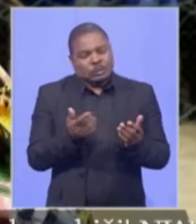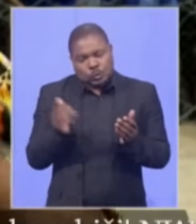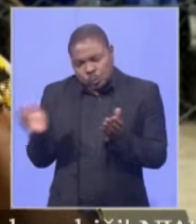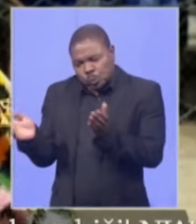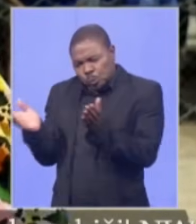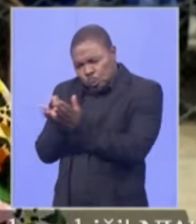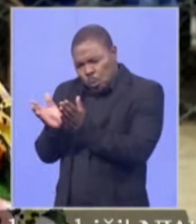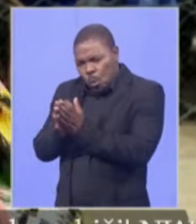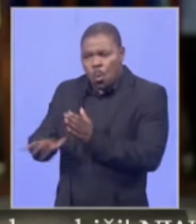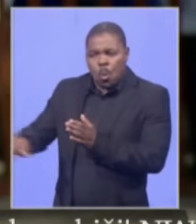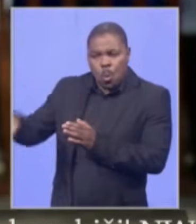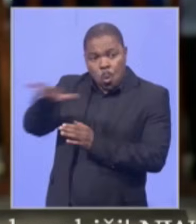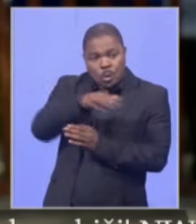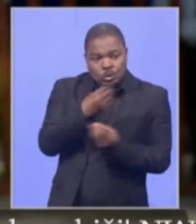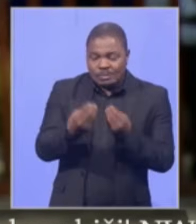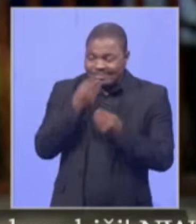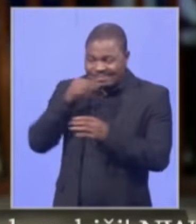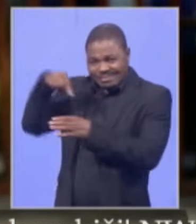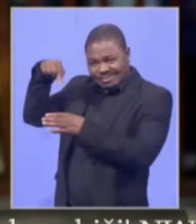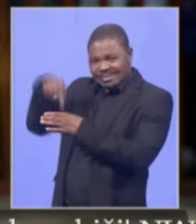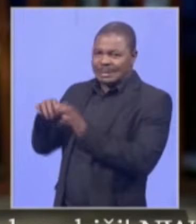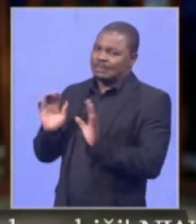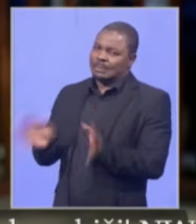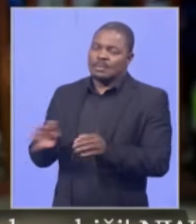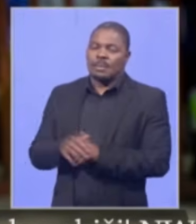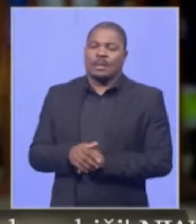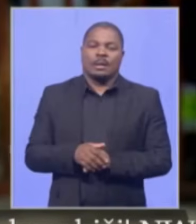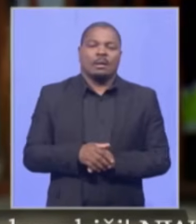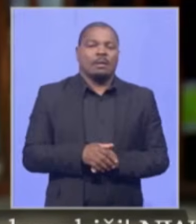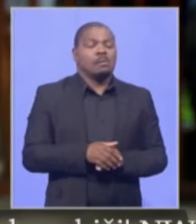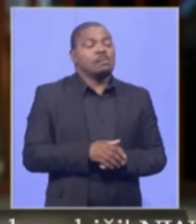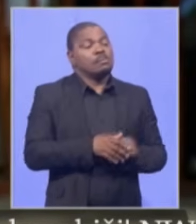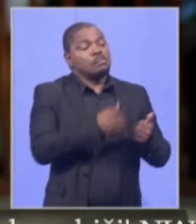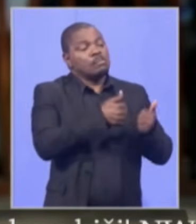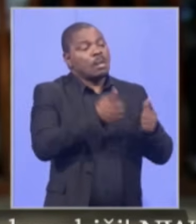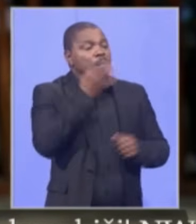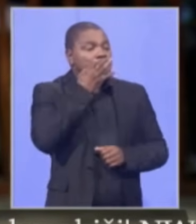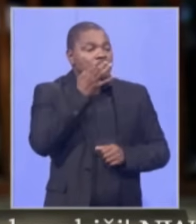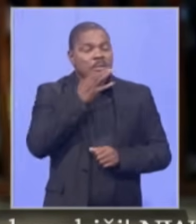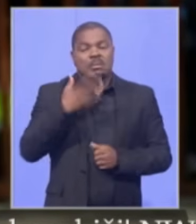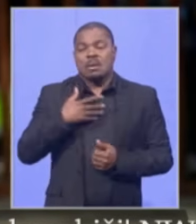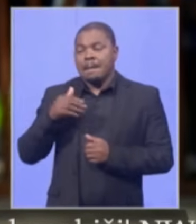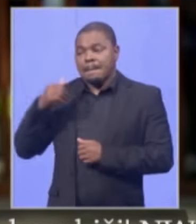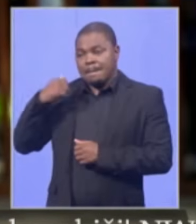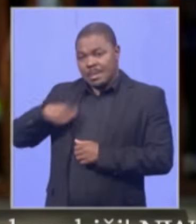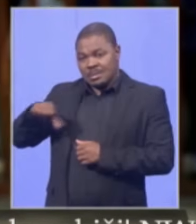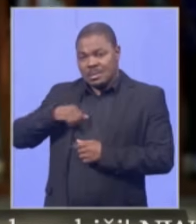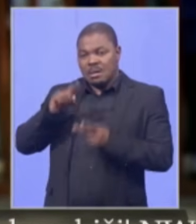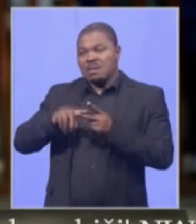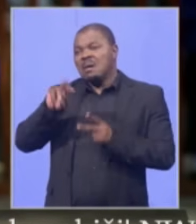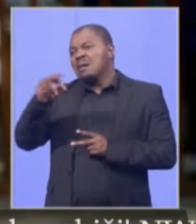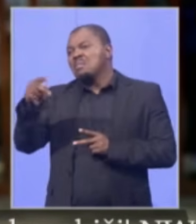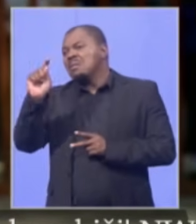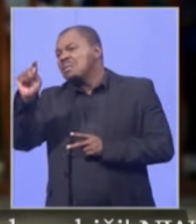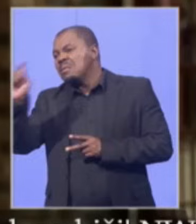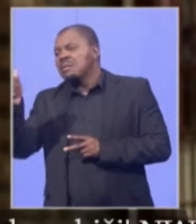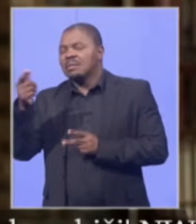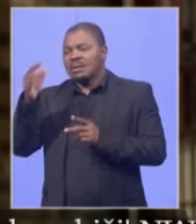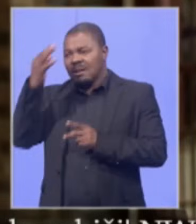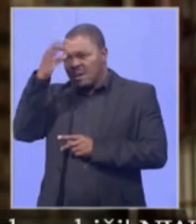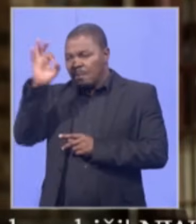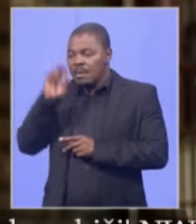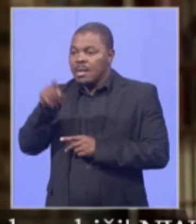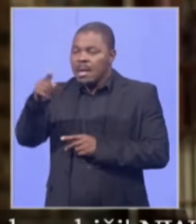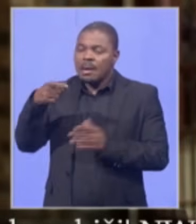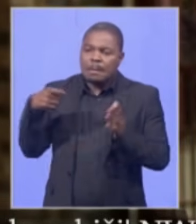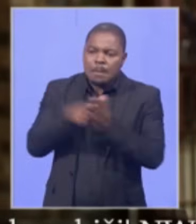ba botlhe ba je. Gape baagi ba rotloetsa batsamaisi ba mmasepala le ba mafapha a mangwe go tlhatlhoba di-spaza shop le dikgwebo tsa ba